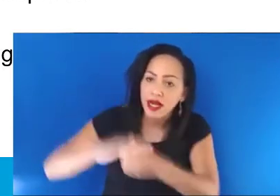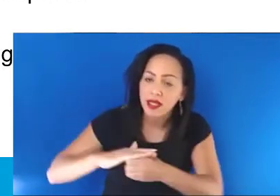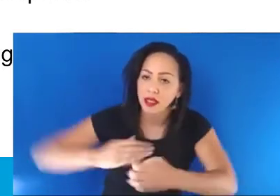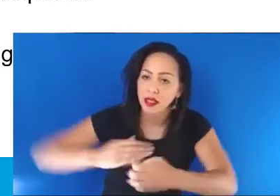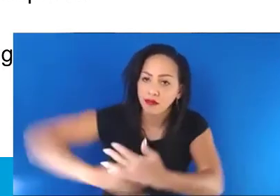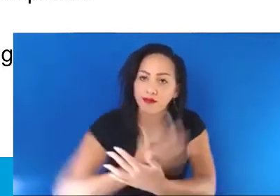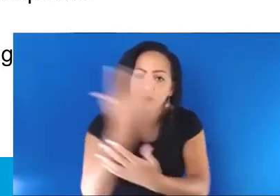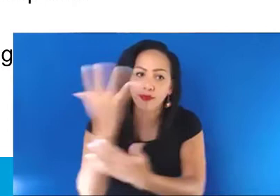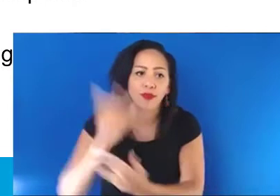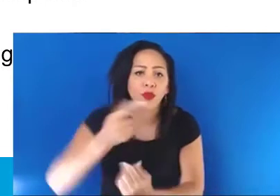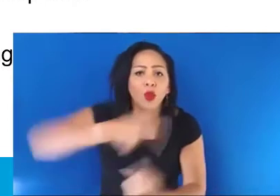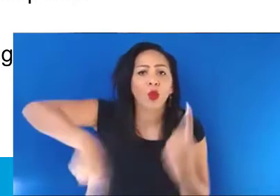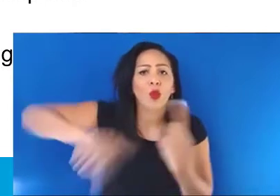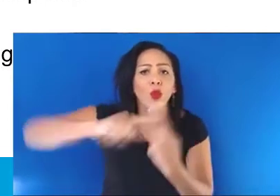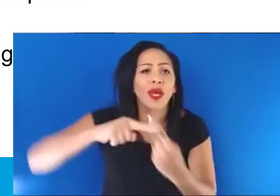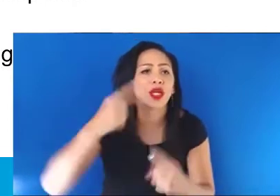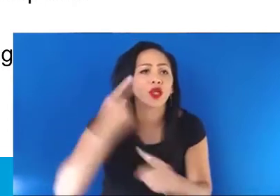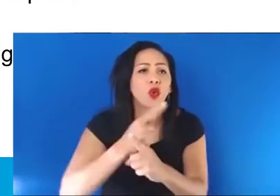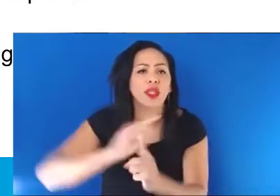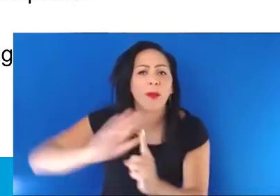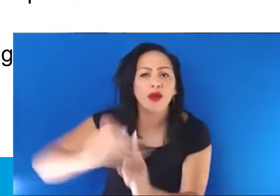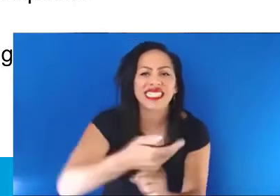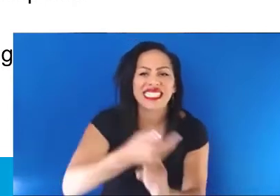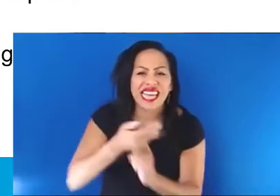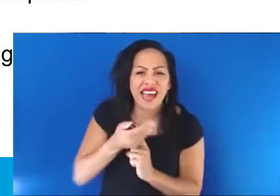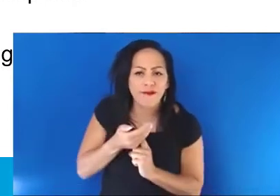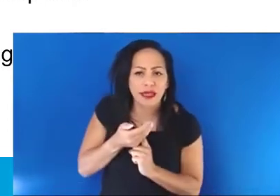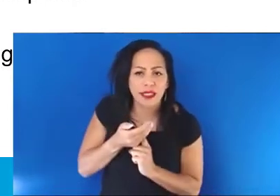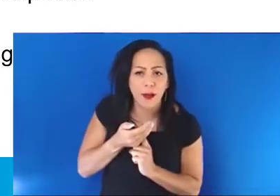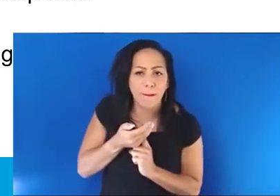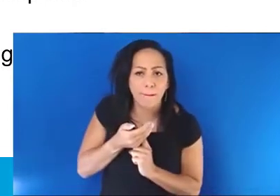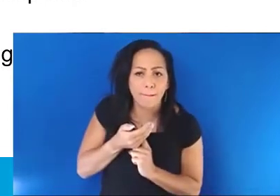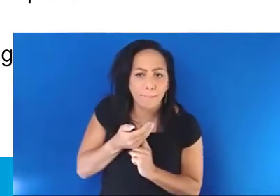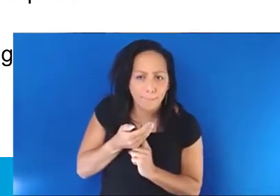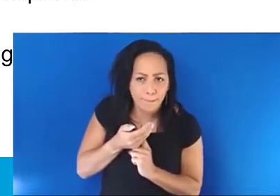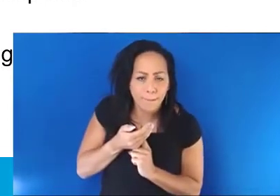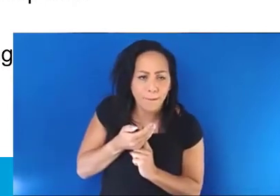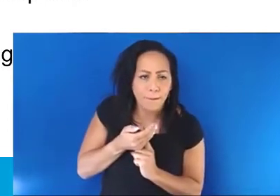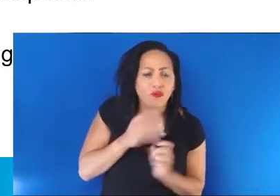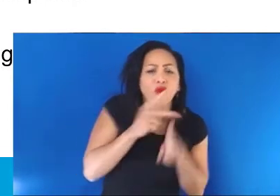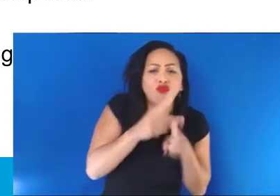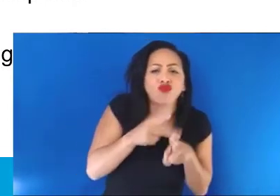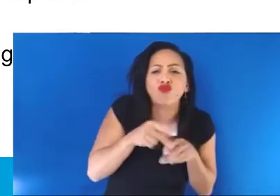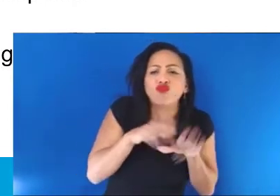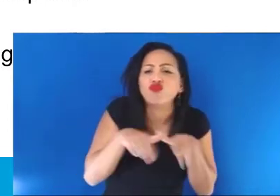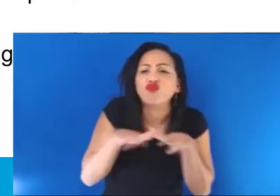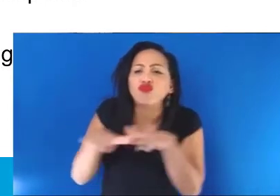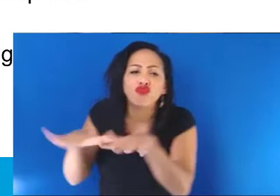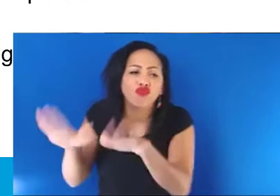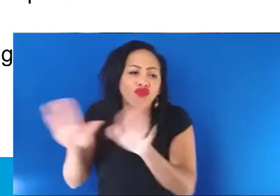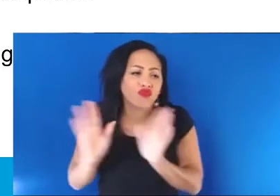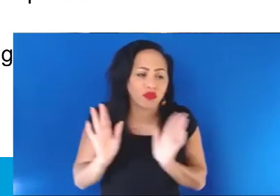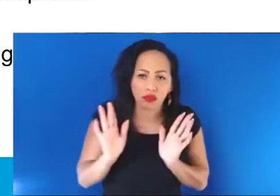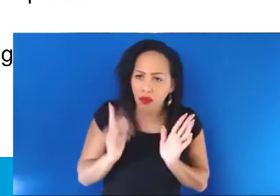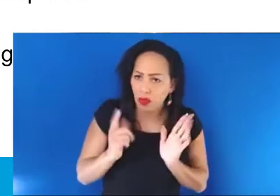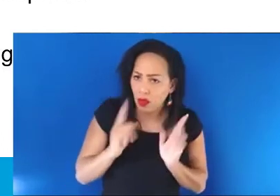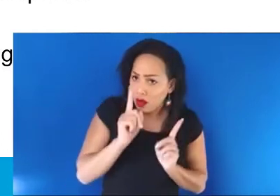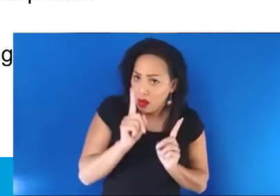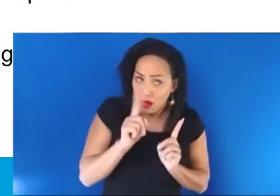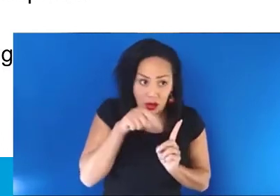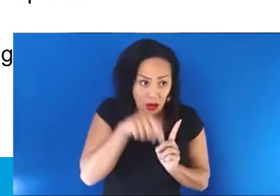saviorism, and that there was a big insight that the saviorism that we were uncovering was not necessarily related